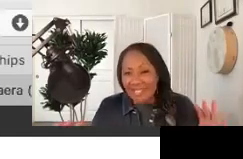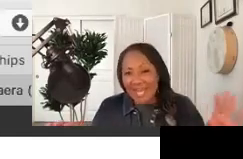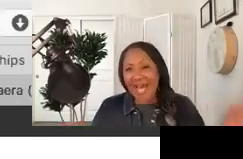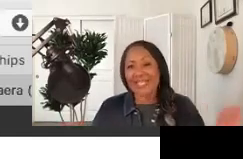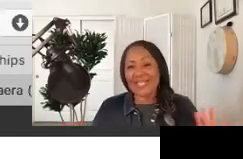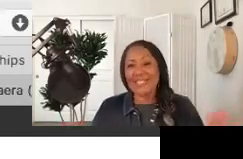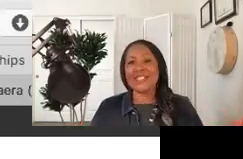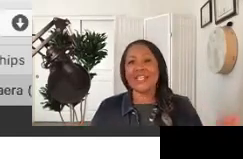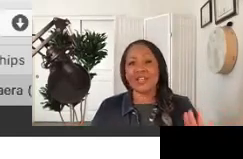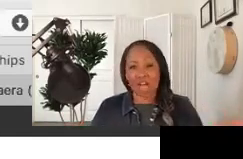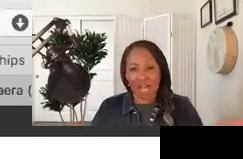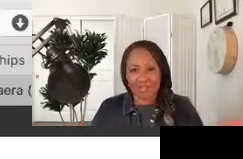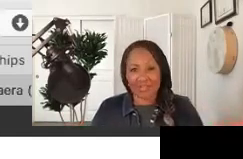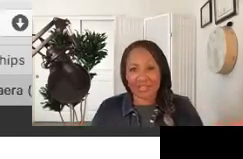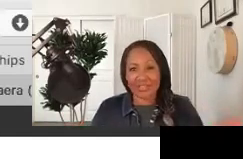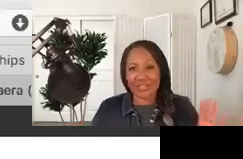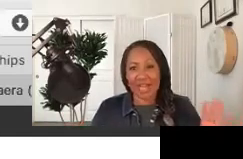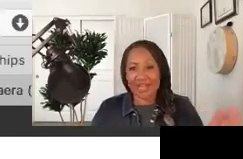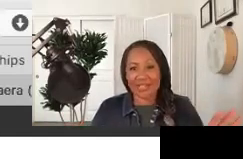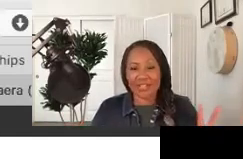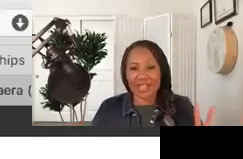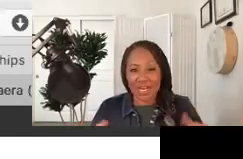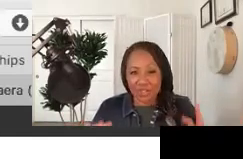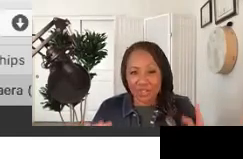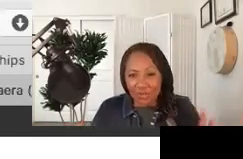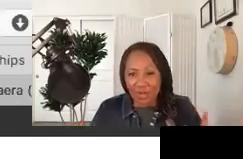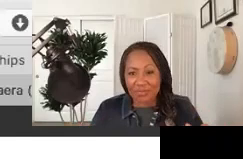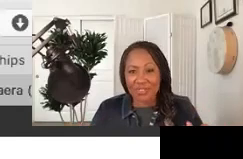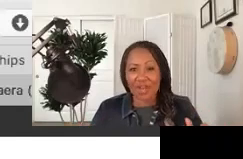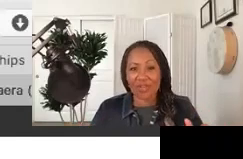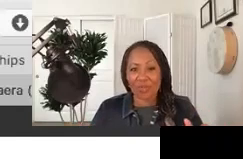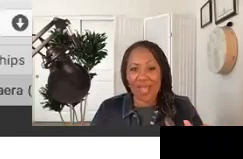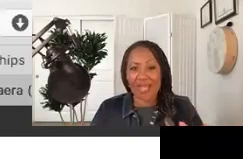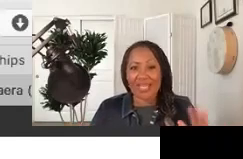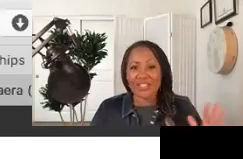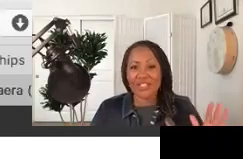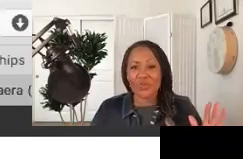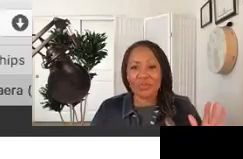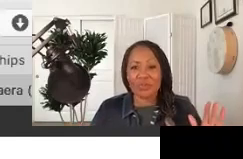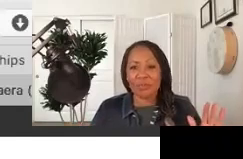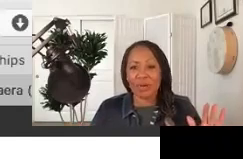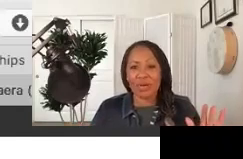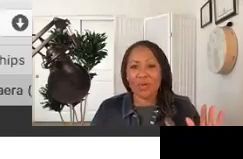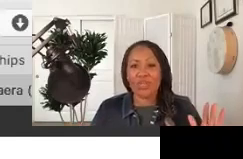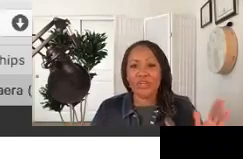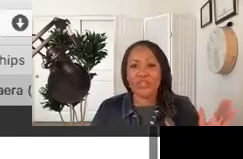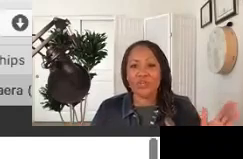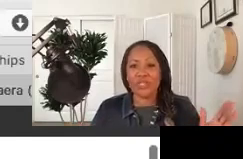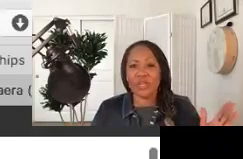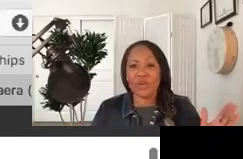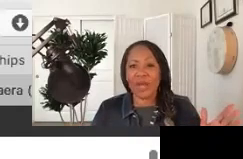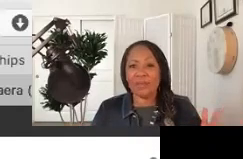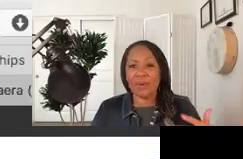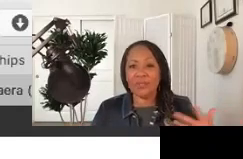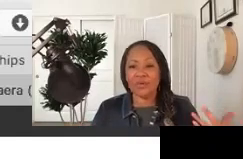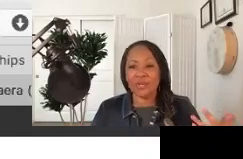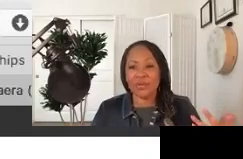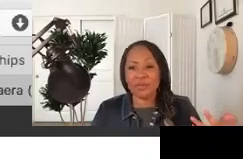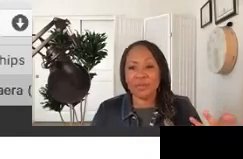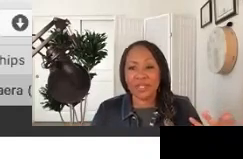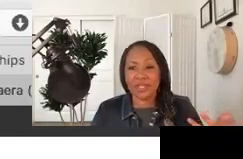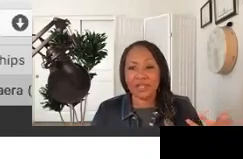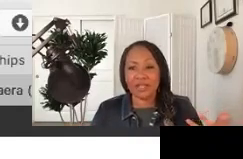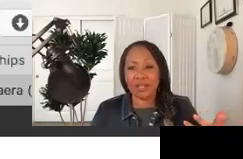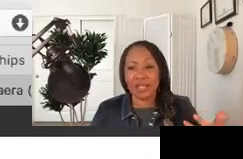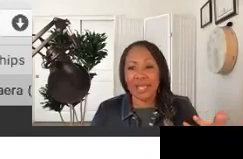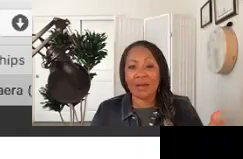That's not easy to get lost. There's a lot of cookie crumbs along the way. Just remember when you're choosing your iPoster or your